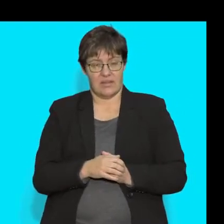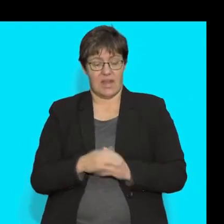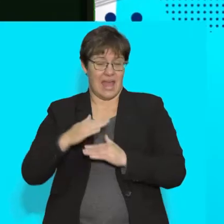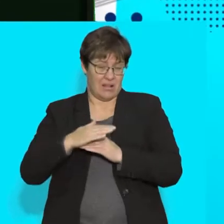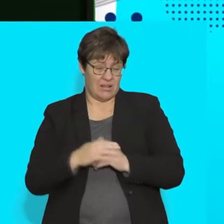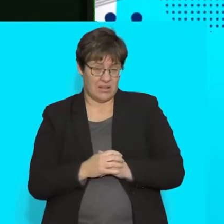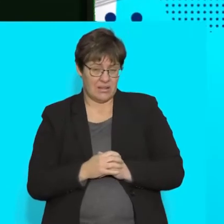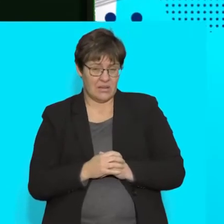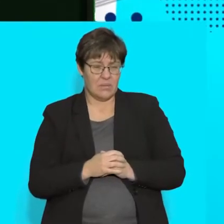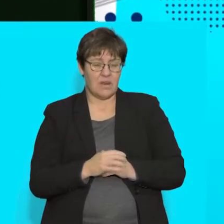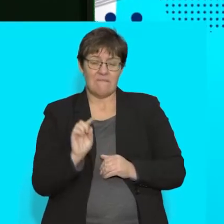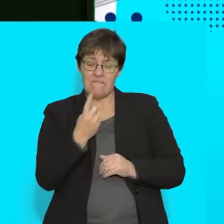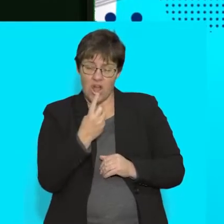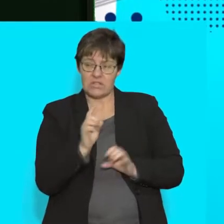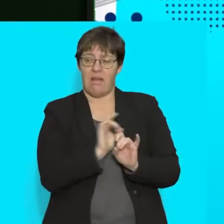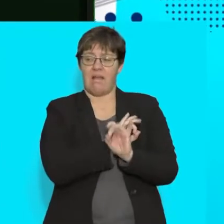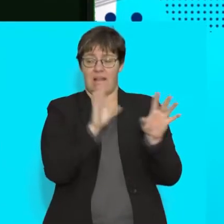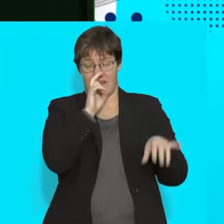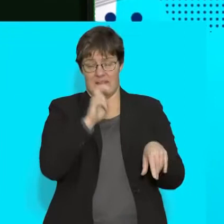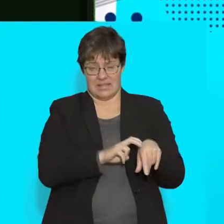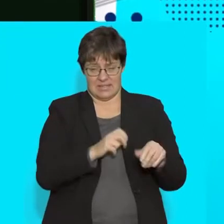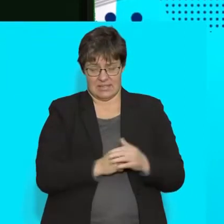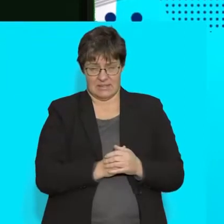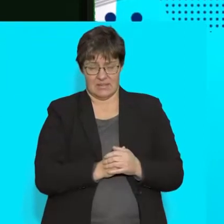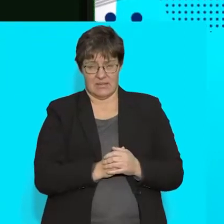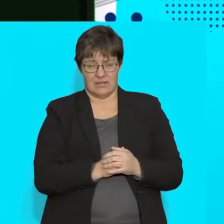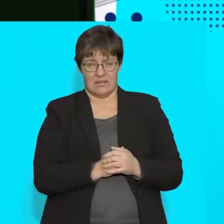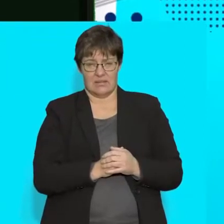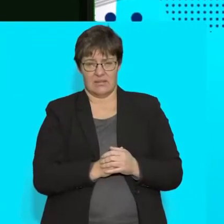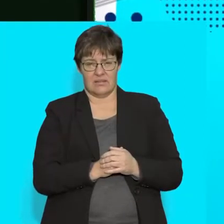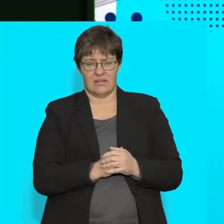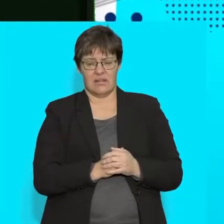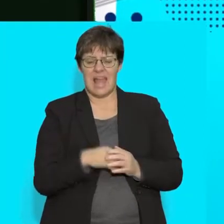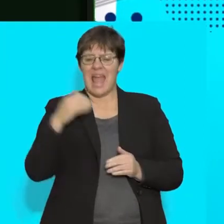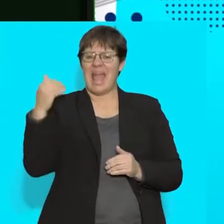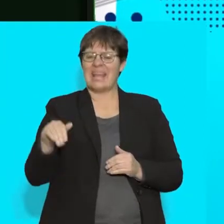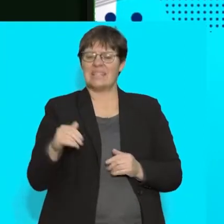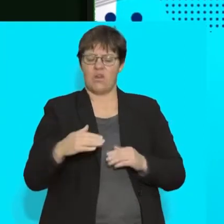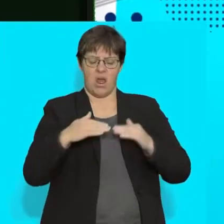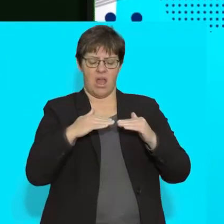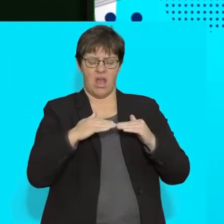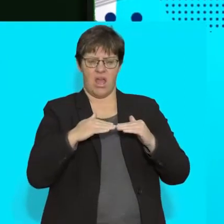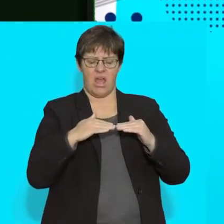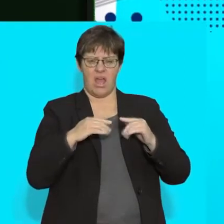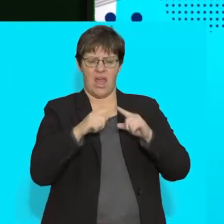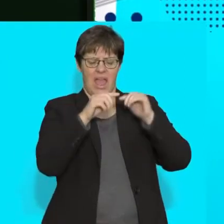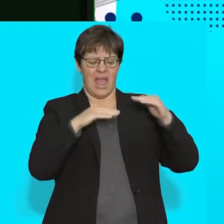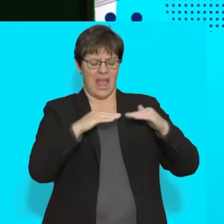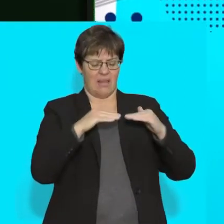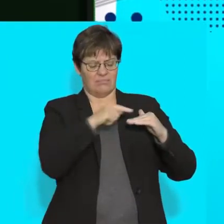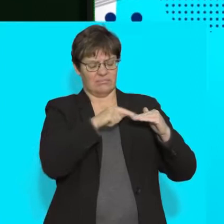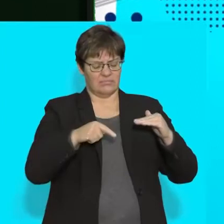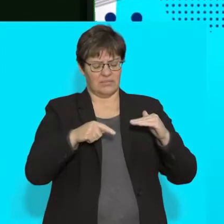this, I want to clarify something here. You can't talk about an exterior angle of a triangle